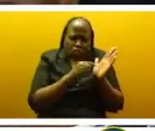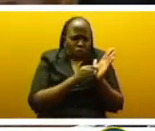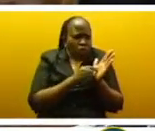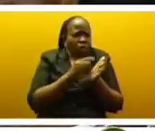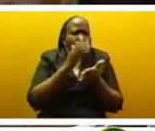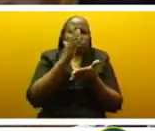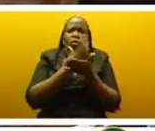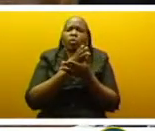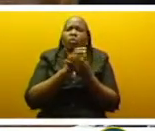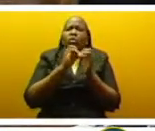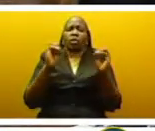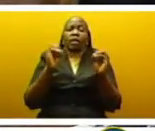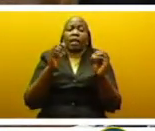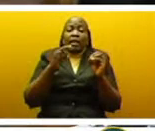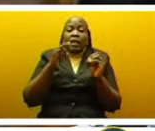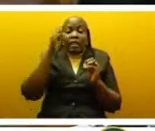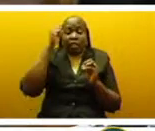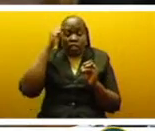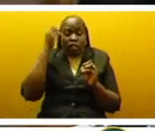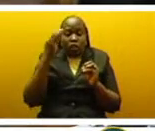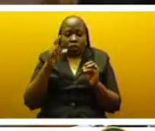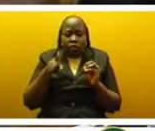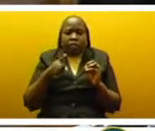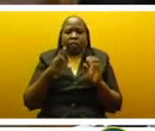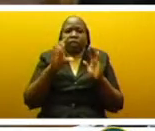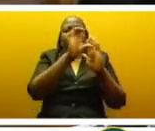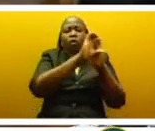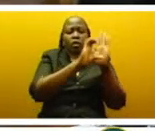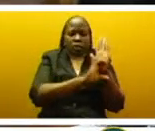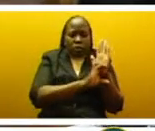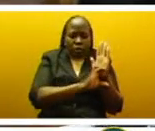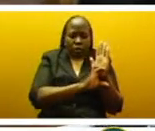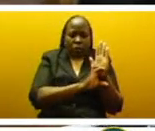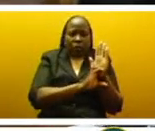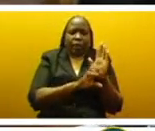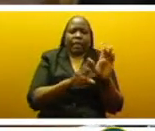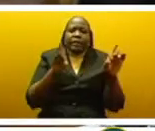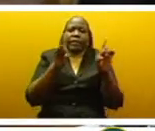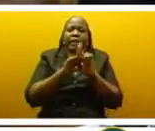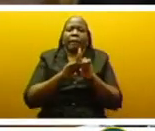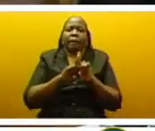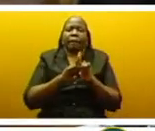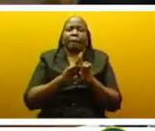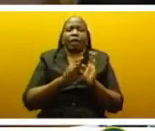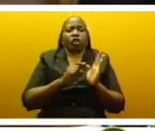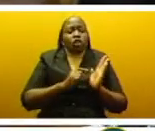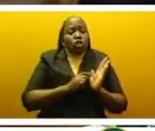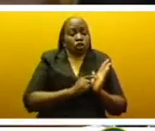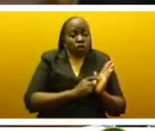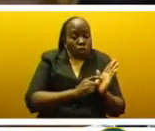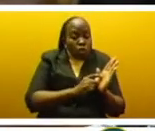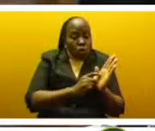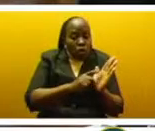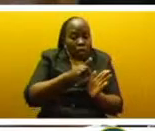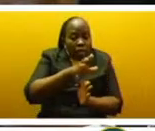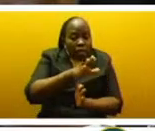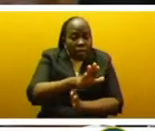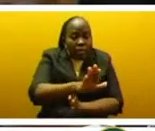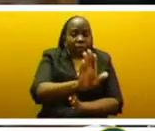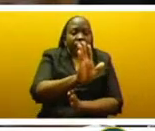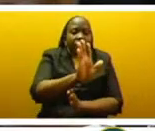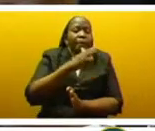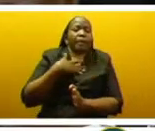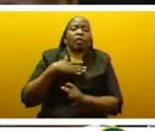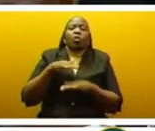the intention of the Constitution. It appears that that's because I was actually waiting for